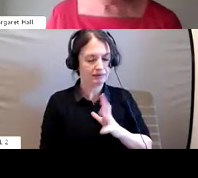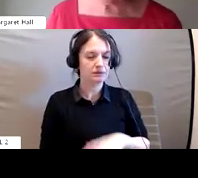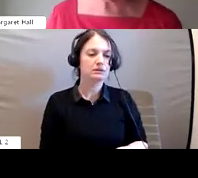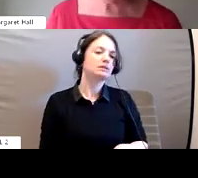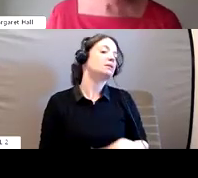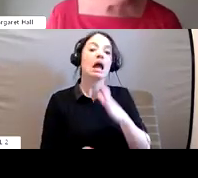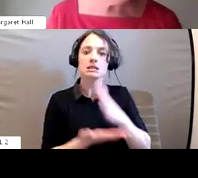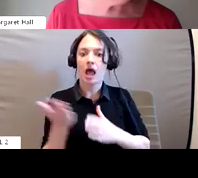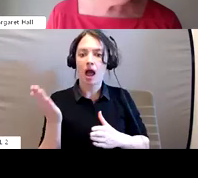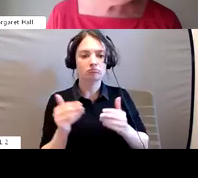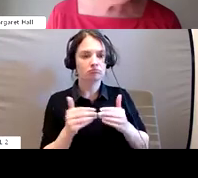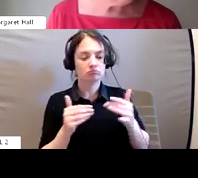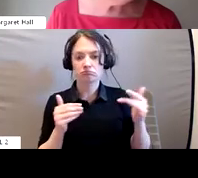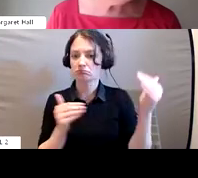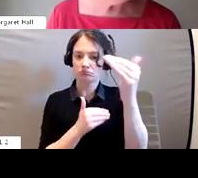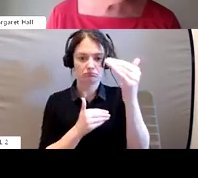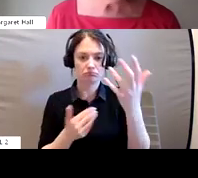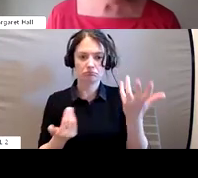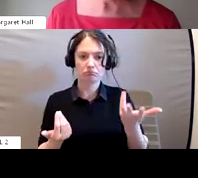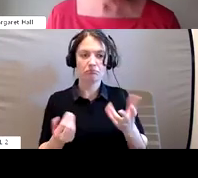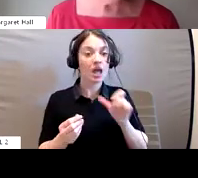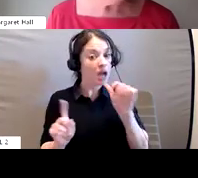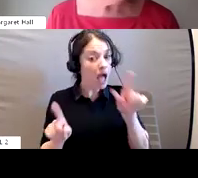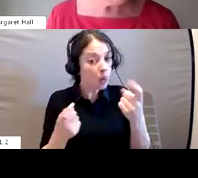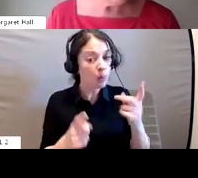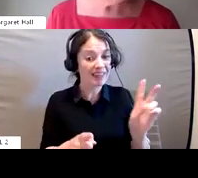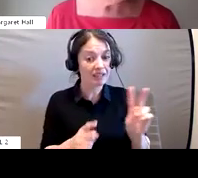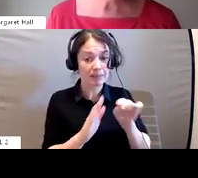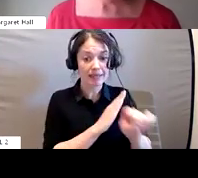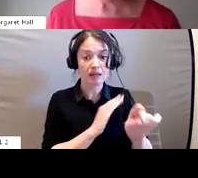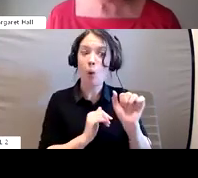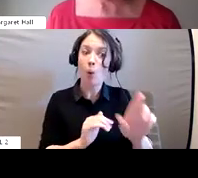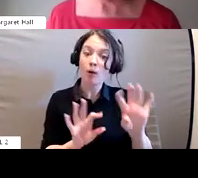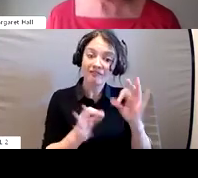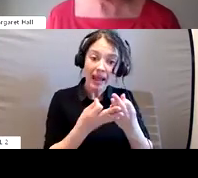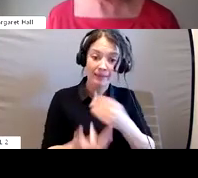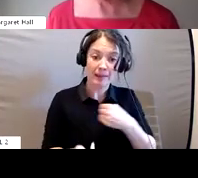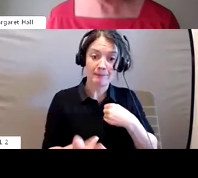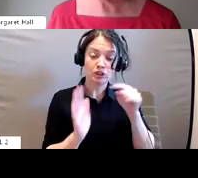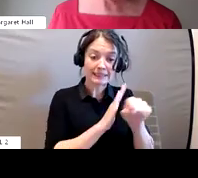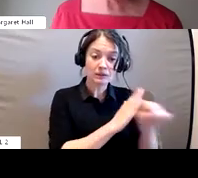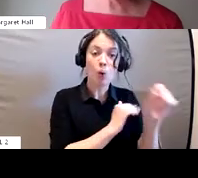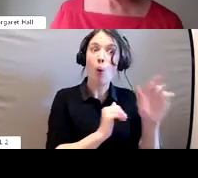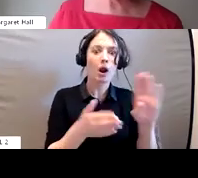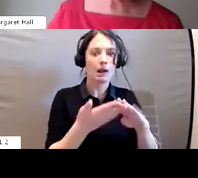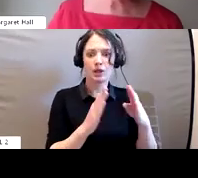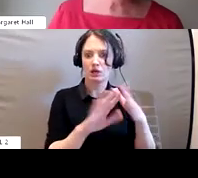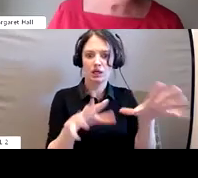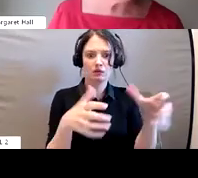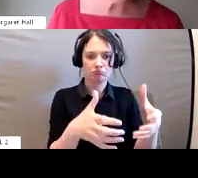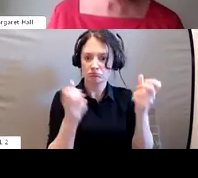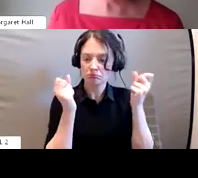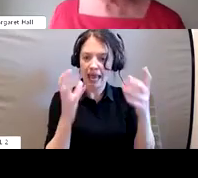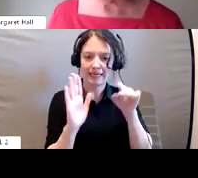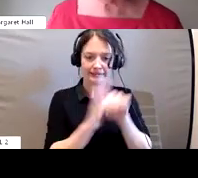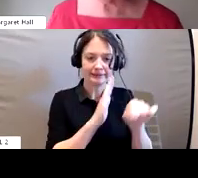gone beyond the victim themselves to include family massacres and community mass killings. So coercive control